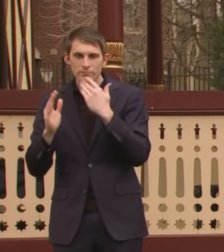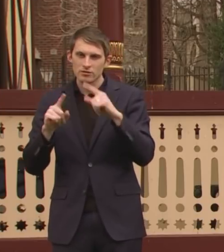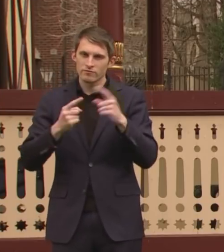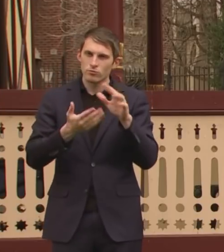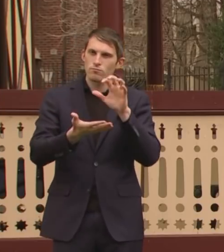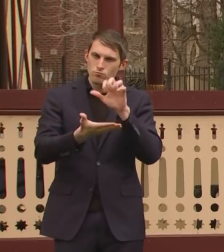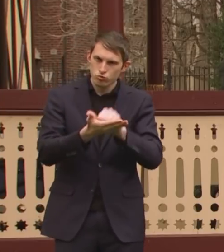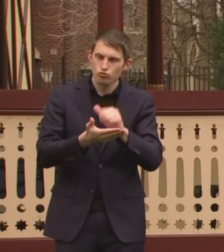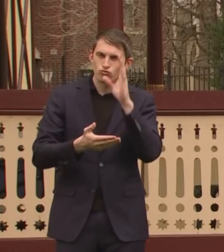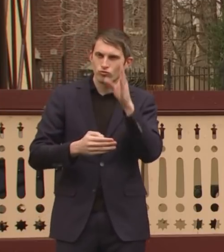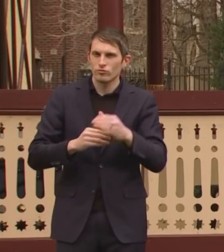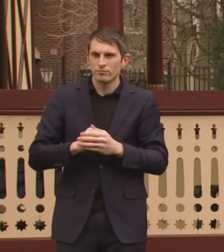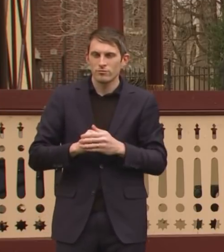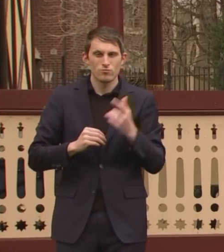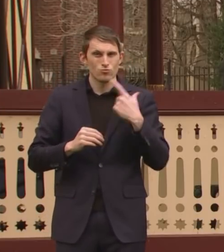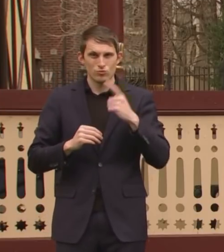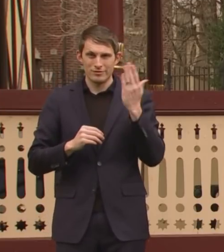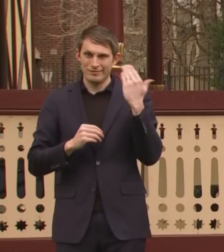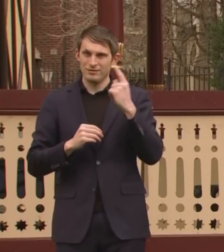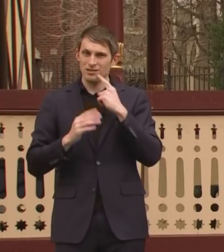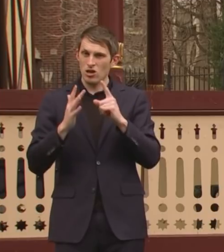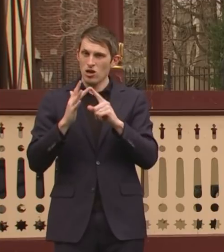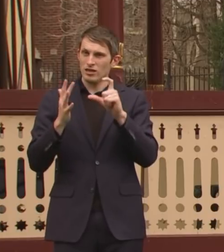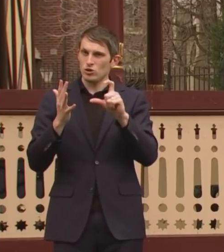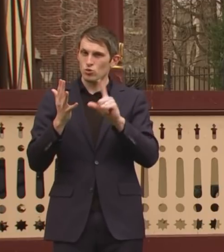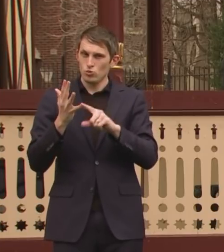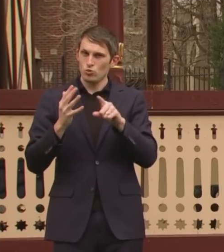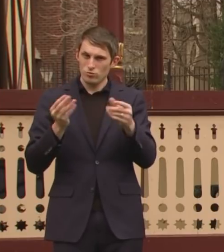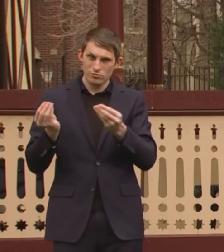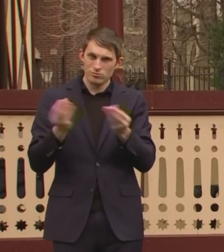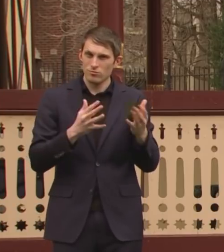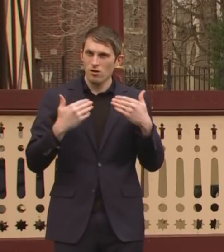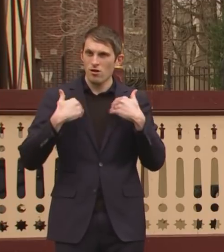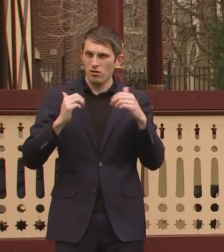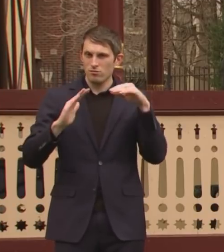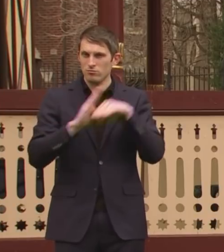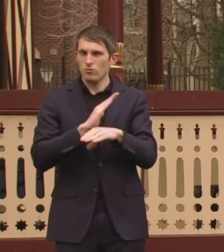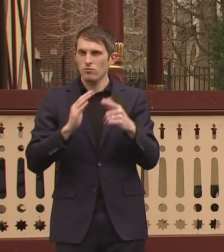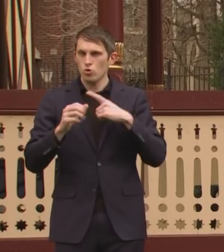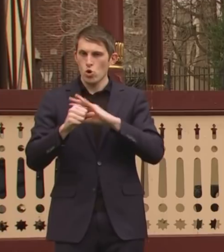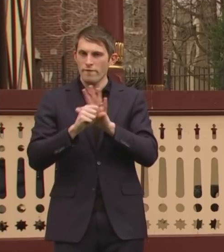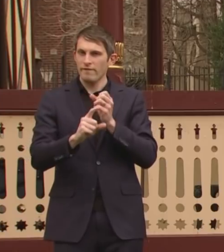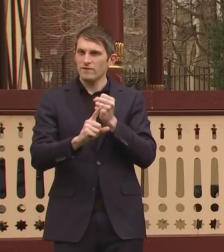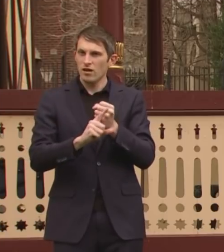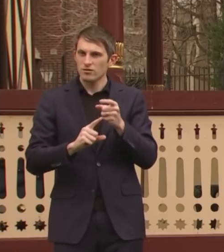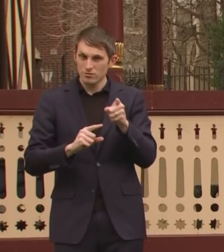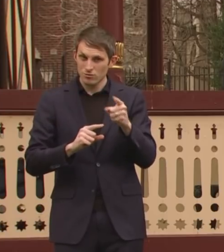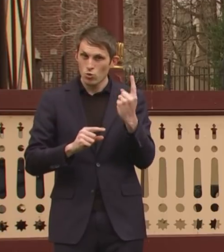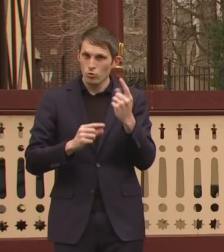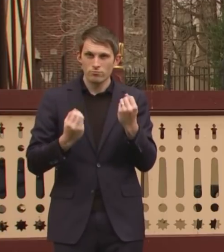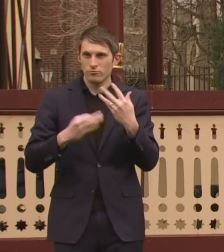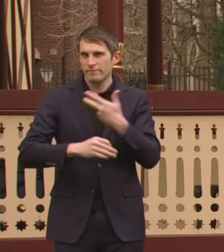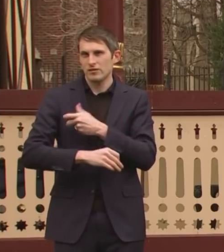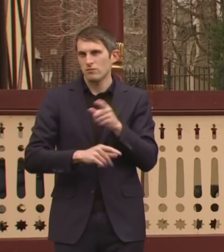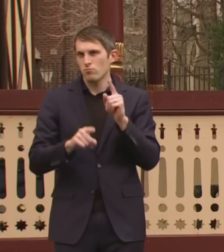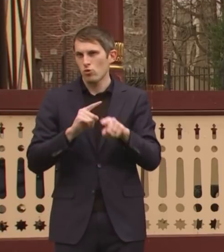fully vaccinated individuals. That is almost universally true for those hospitalised. So if you're especially if you're over 60 years of